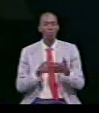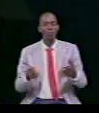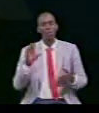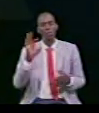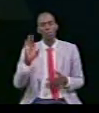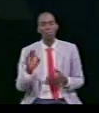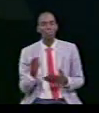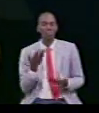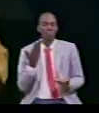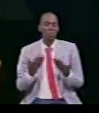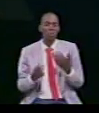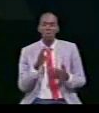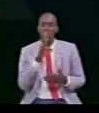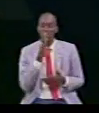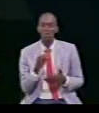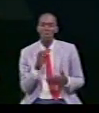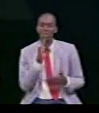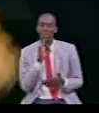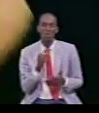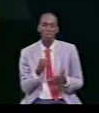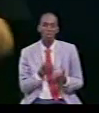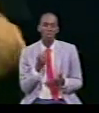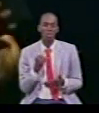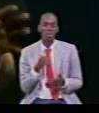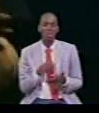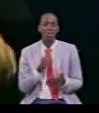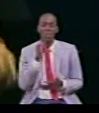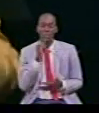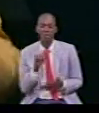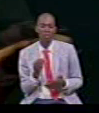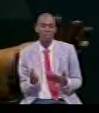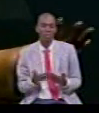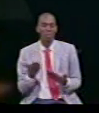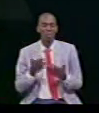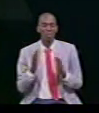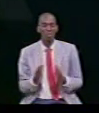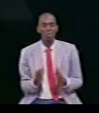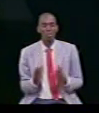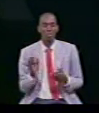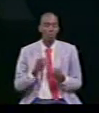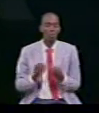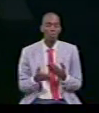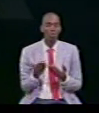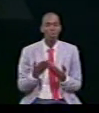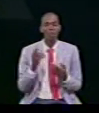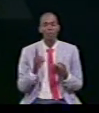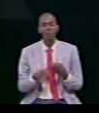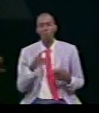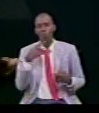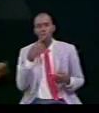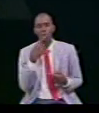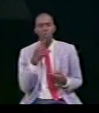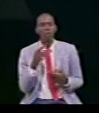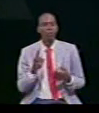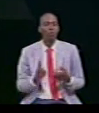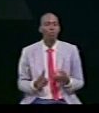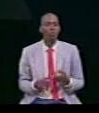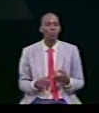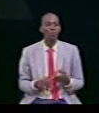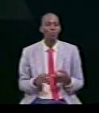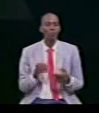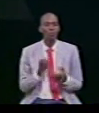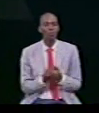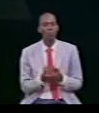is it easier to say to the sick of the palsy, that sins be forgiven